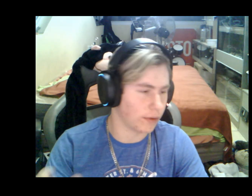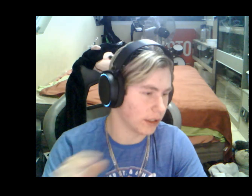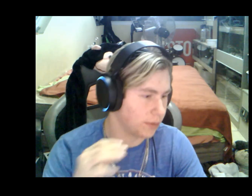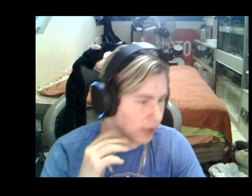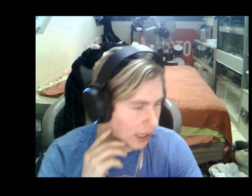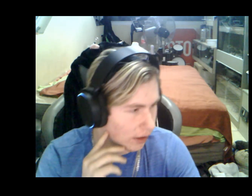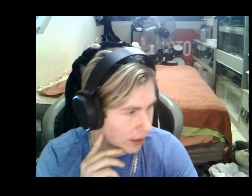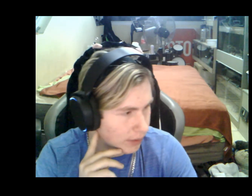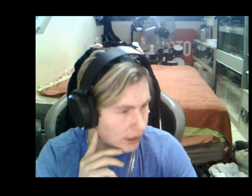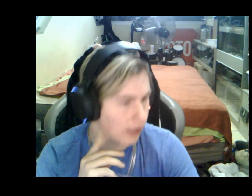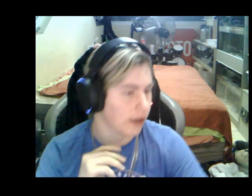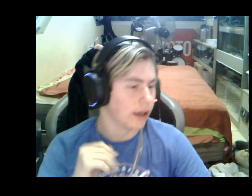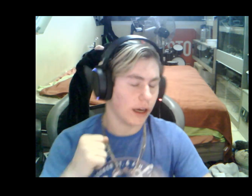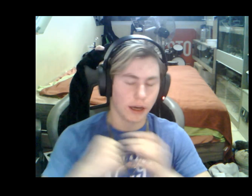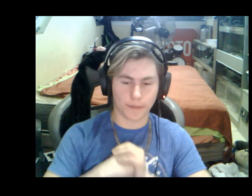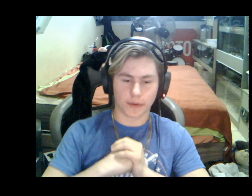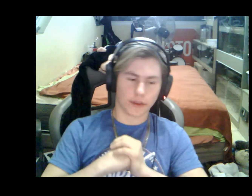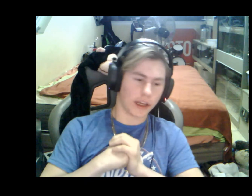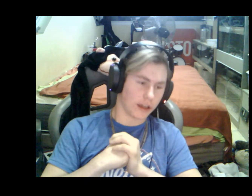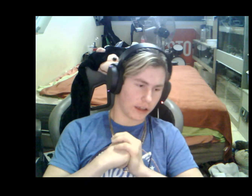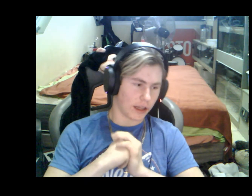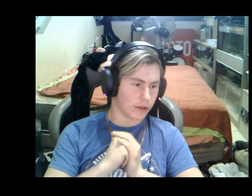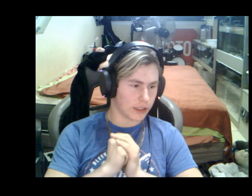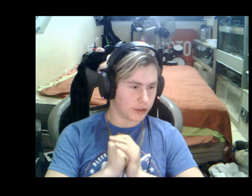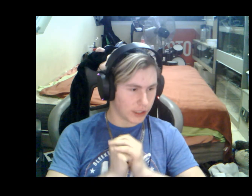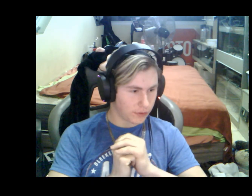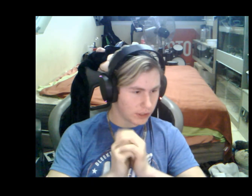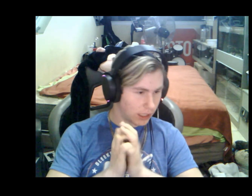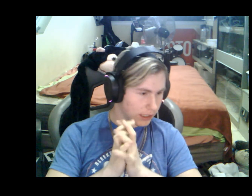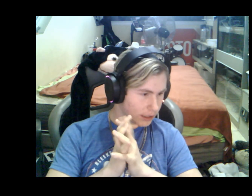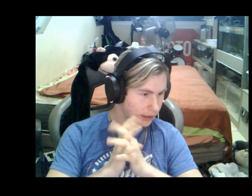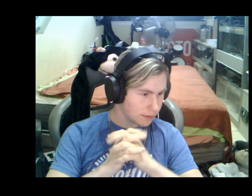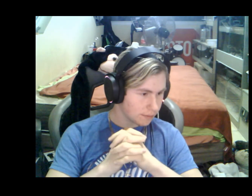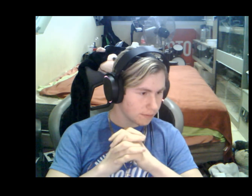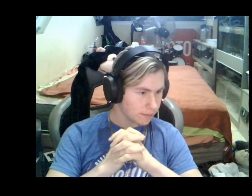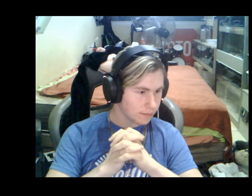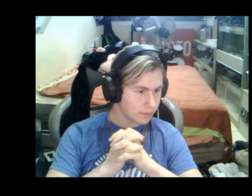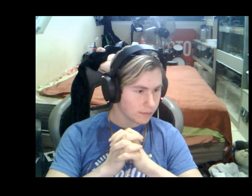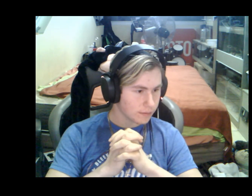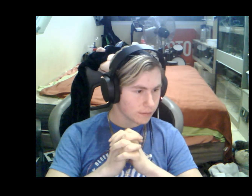just wanted to put that out there. But yeah, that was the address for tonight.